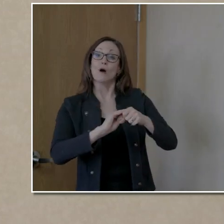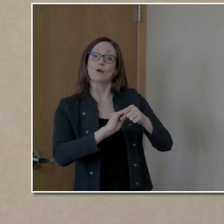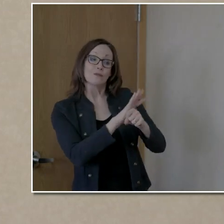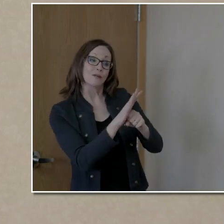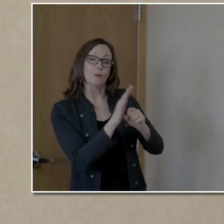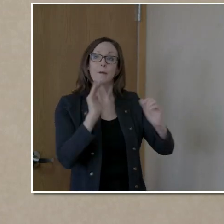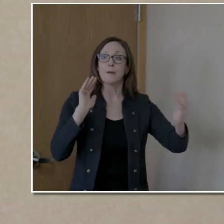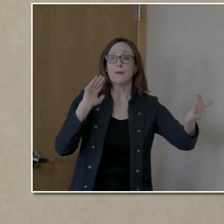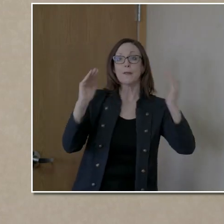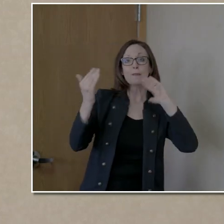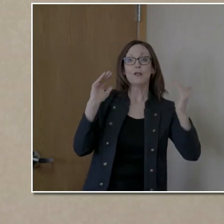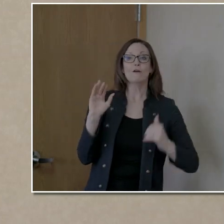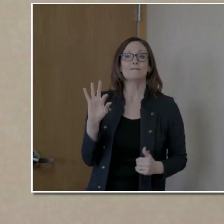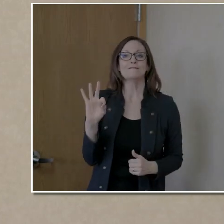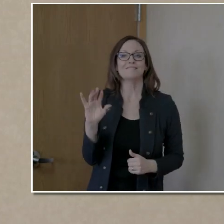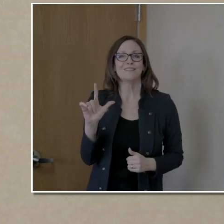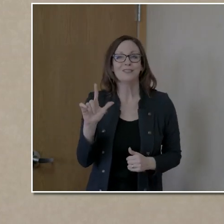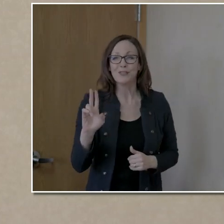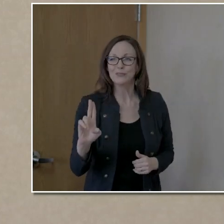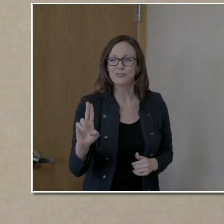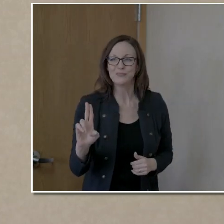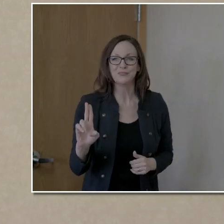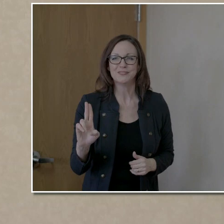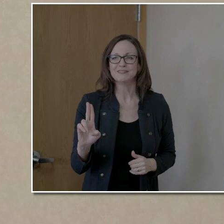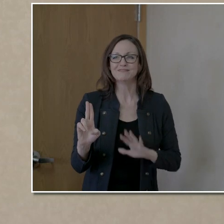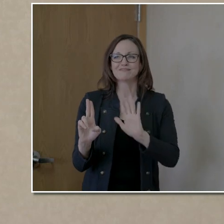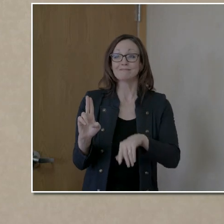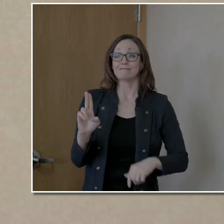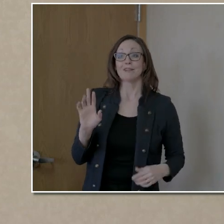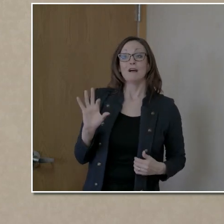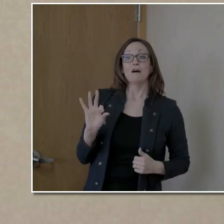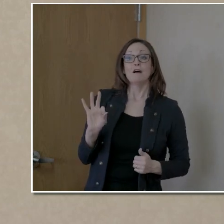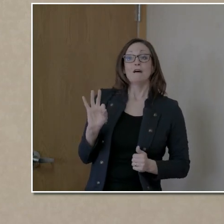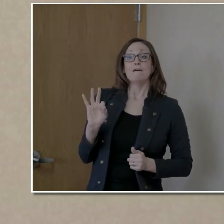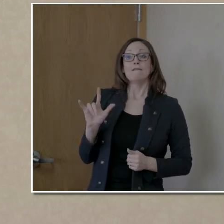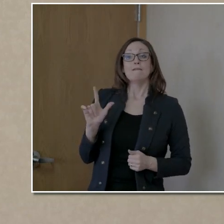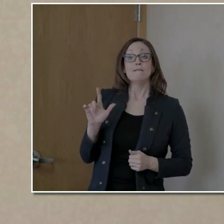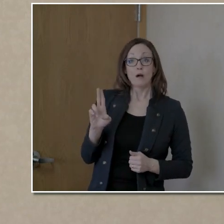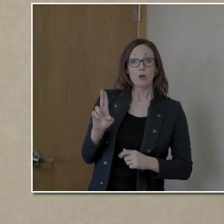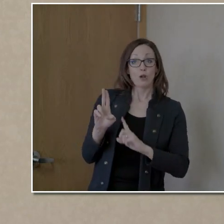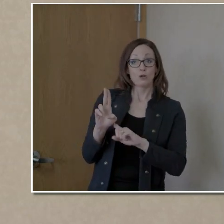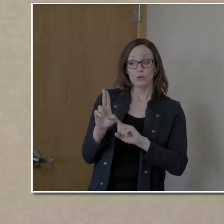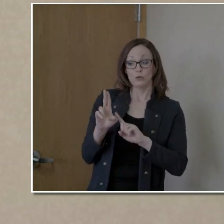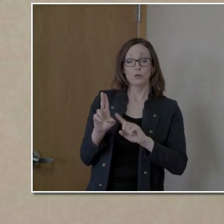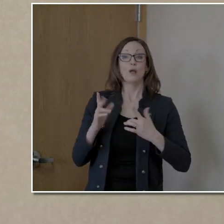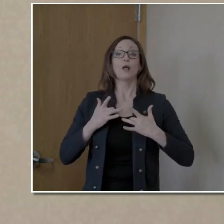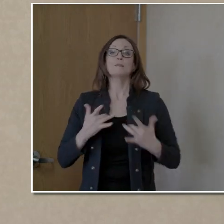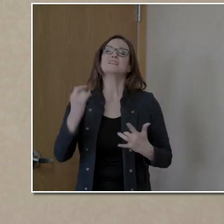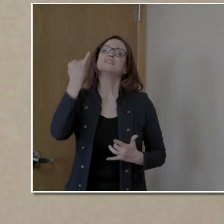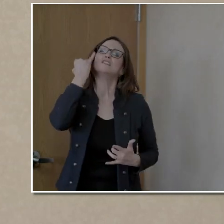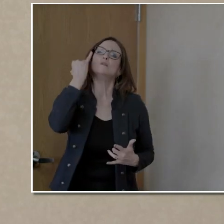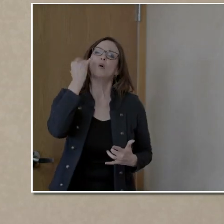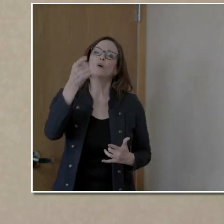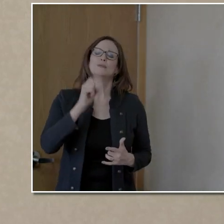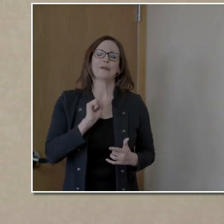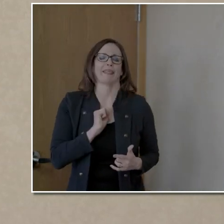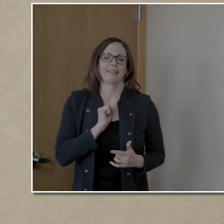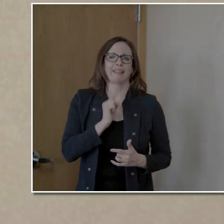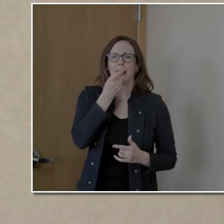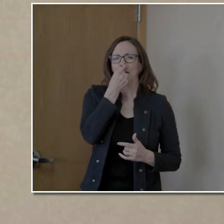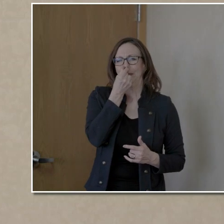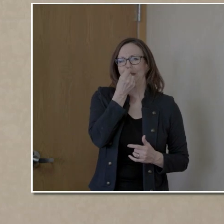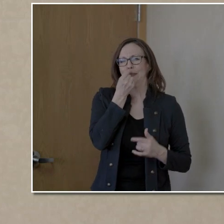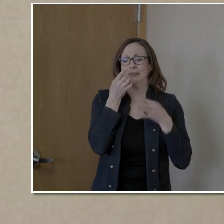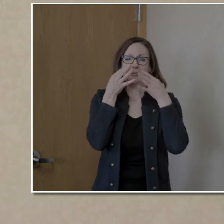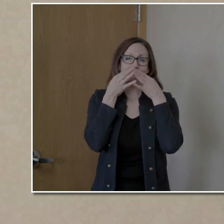home, don't go to work, don't expose other people, drink fluids, take Tylenol, and call me back if things